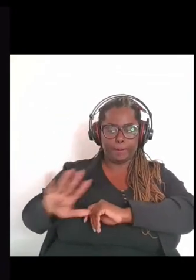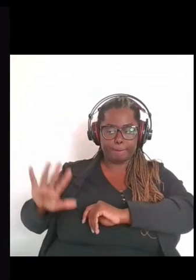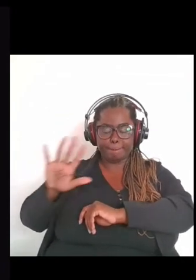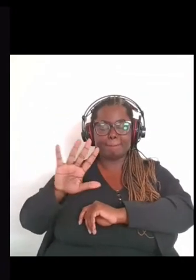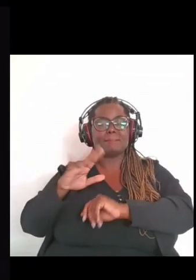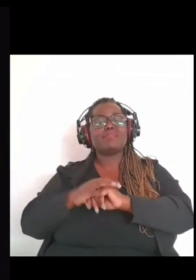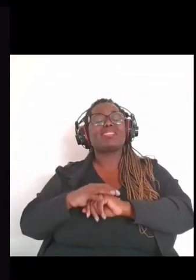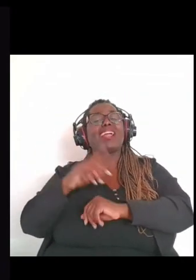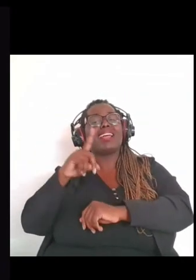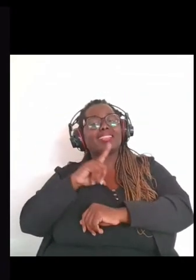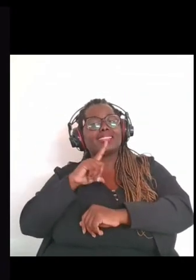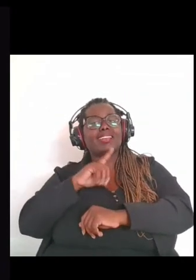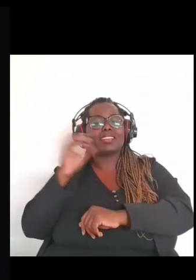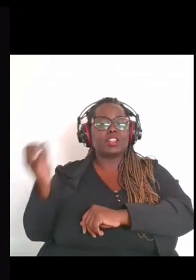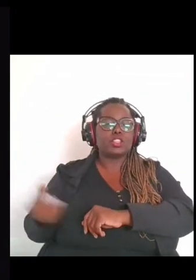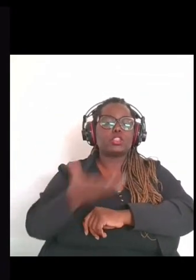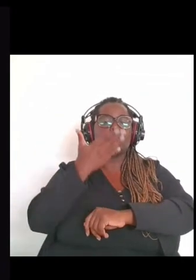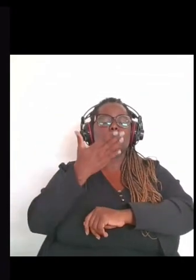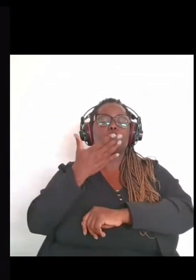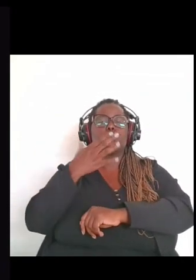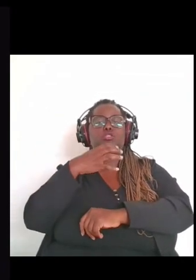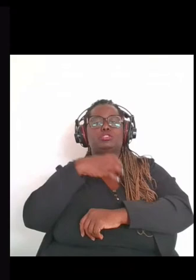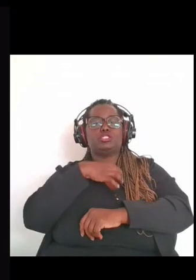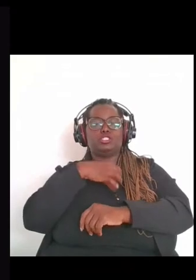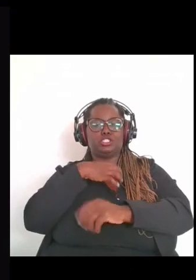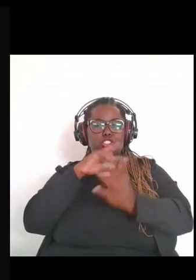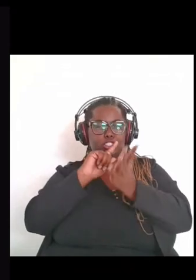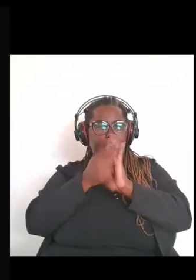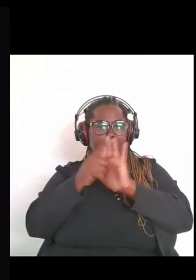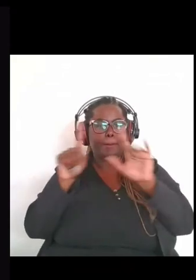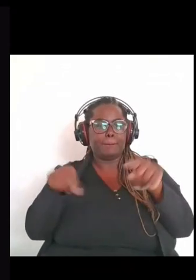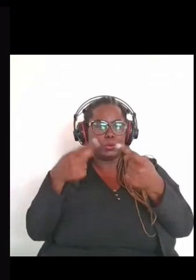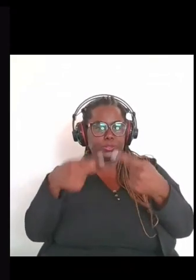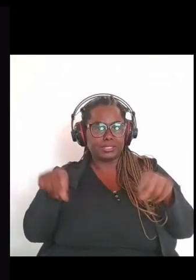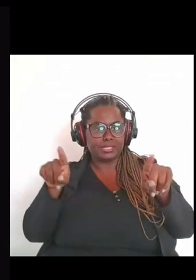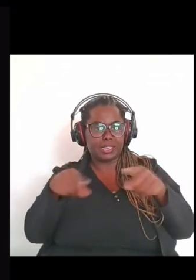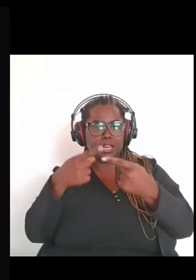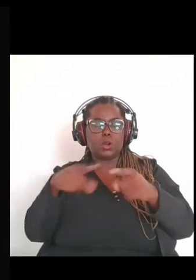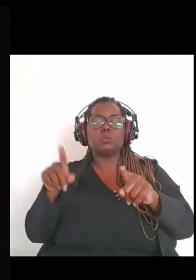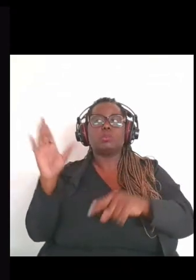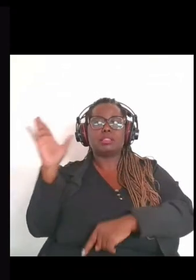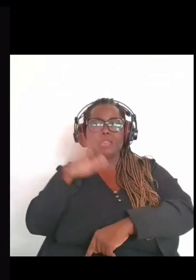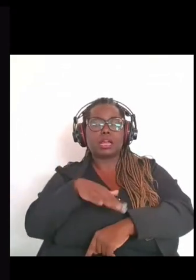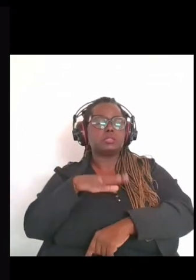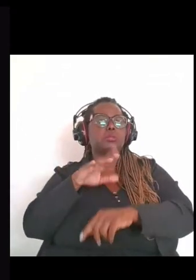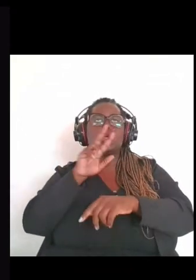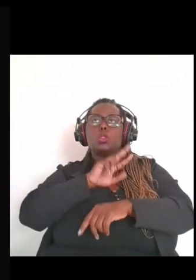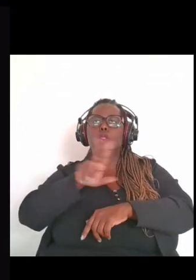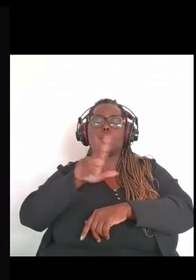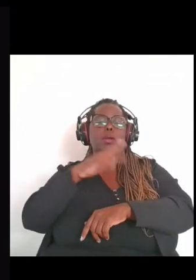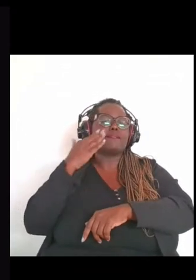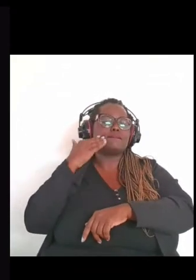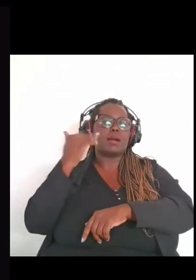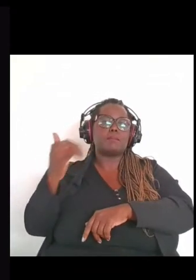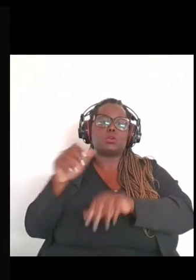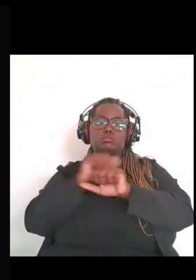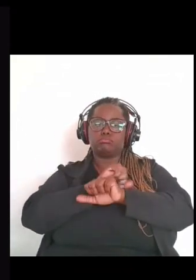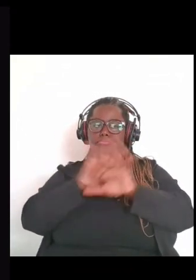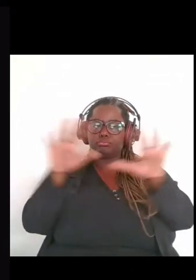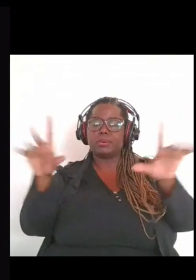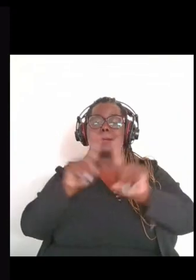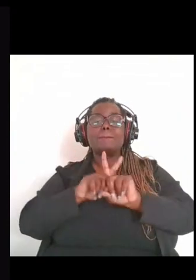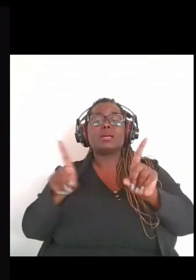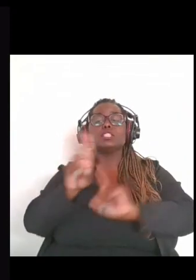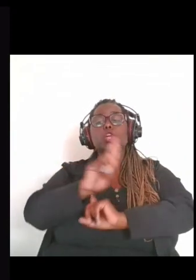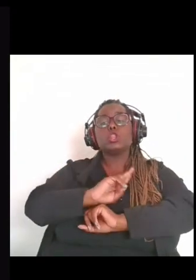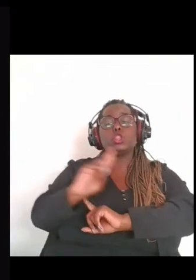isn't necessarily widely circulated but the naming of it uh is so significant because it gives it gives context in